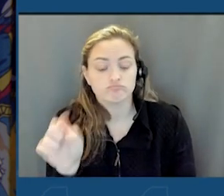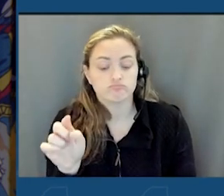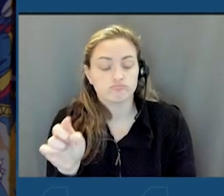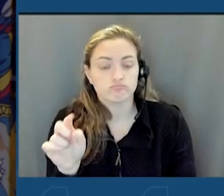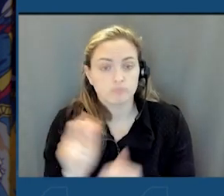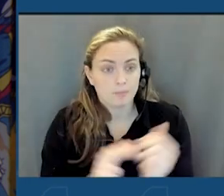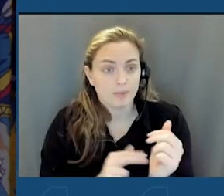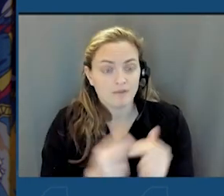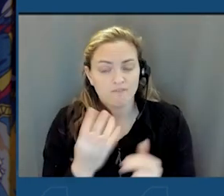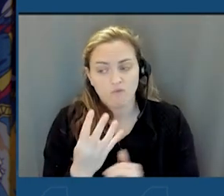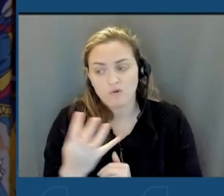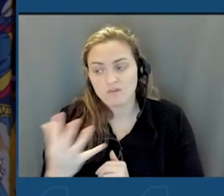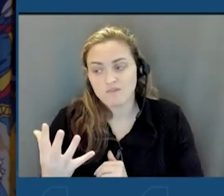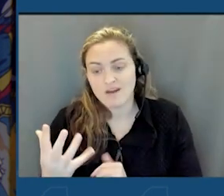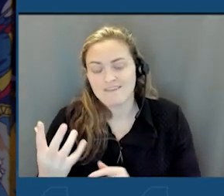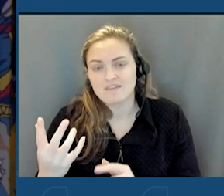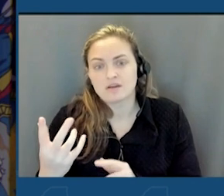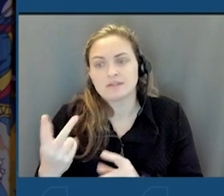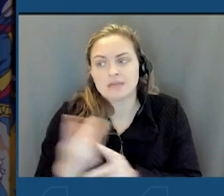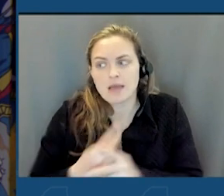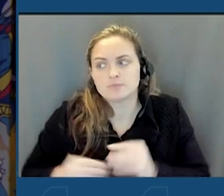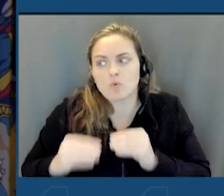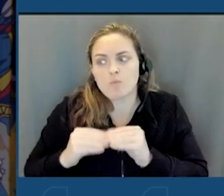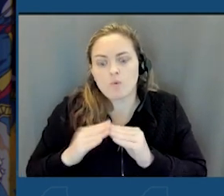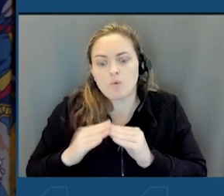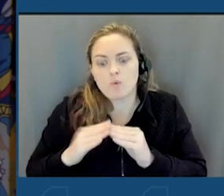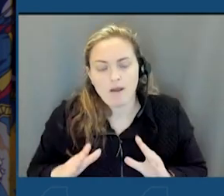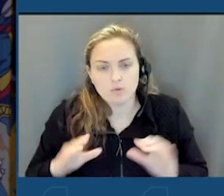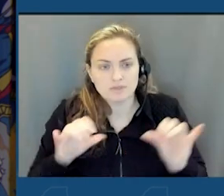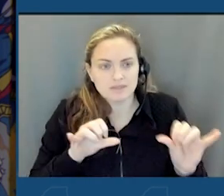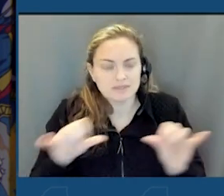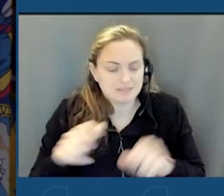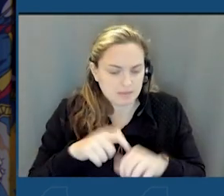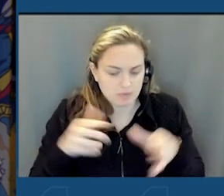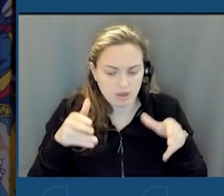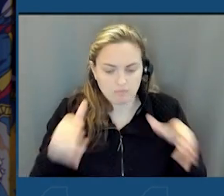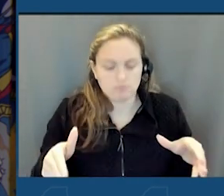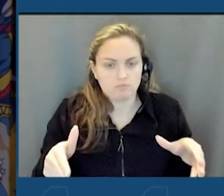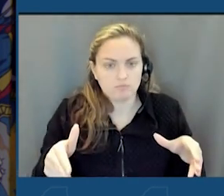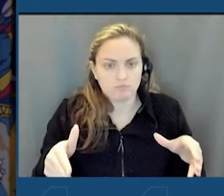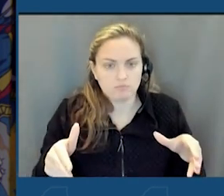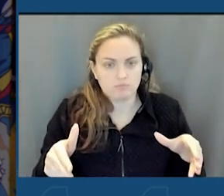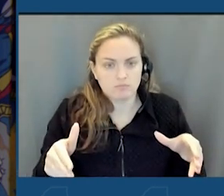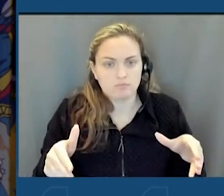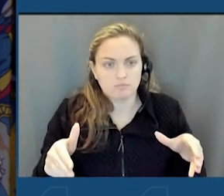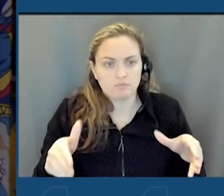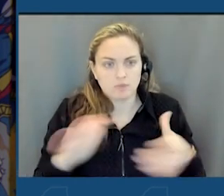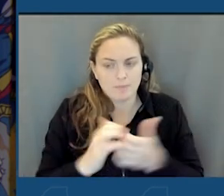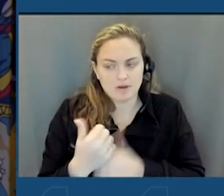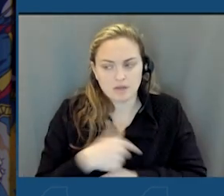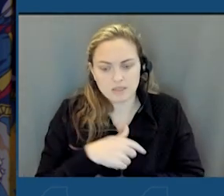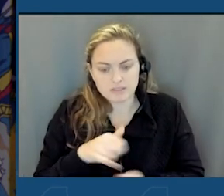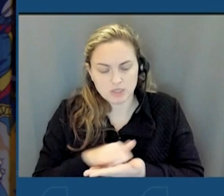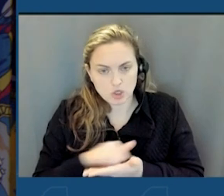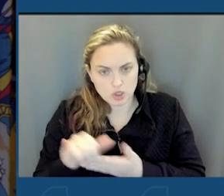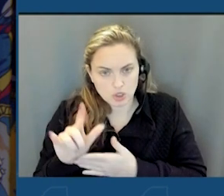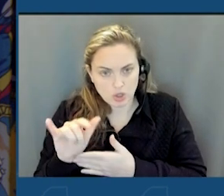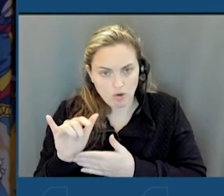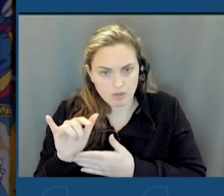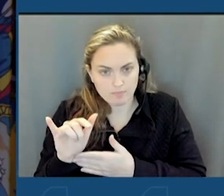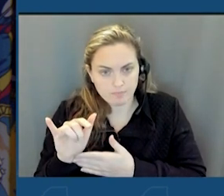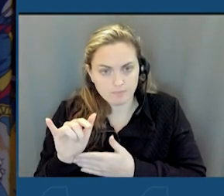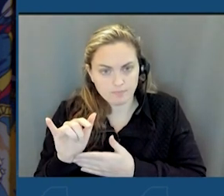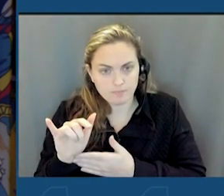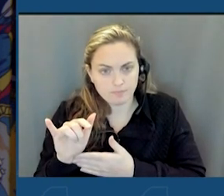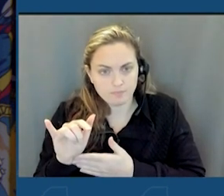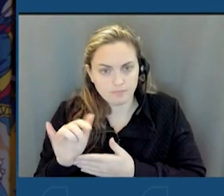4 to 5 times more housing in the same time frame per capita than we have here on Long Island.